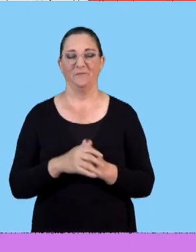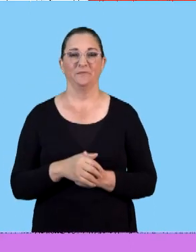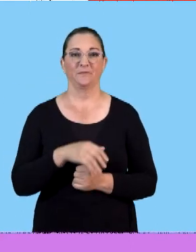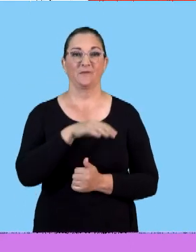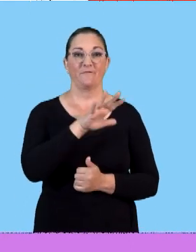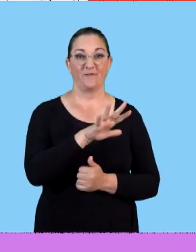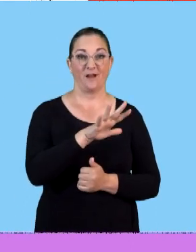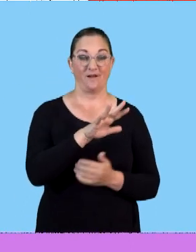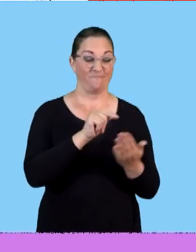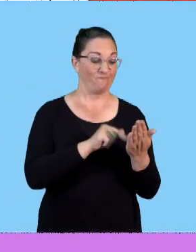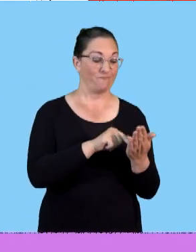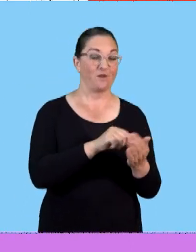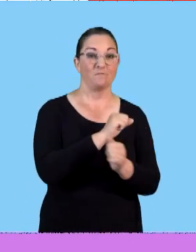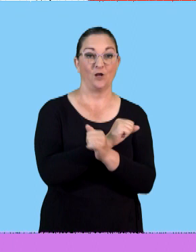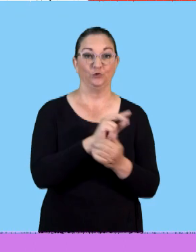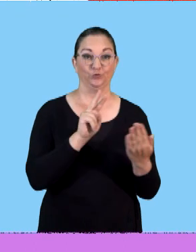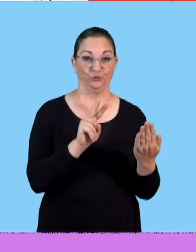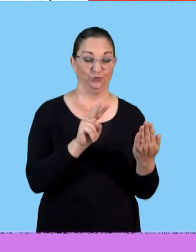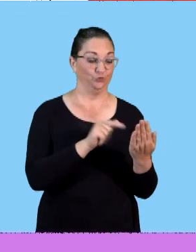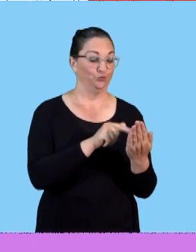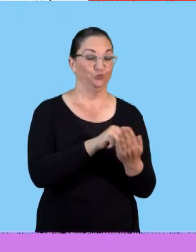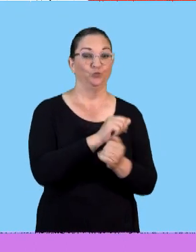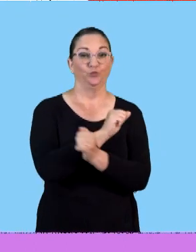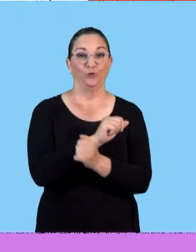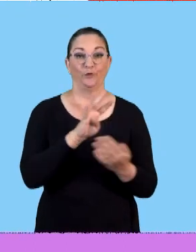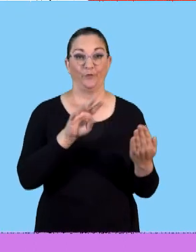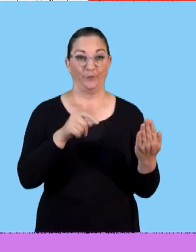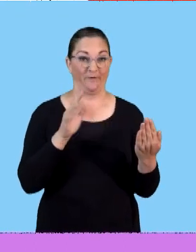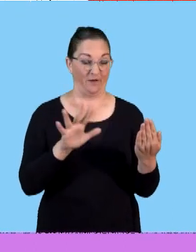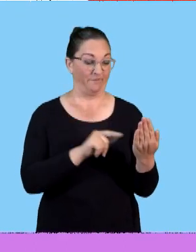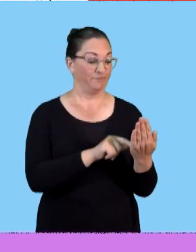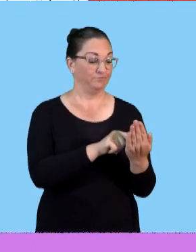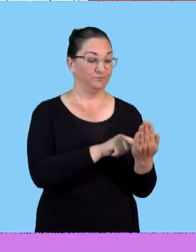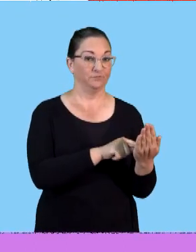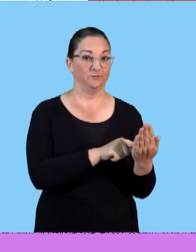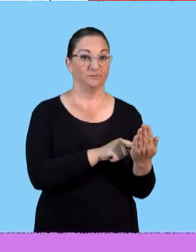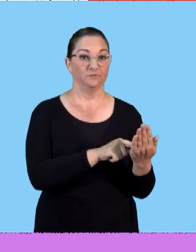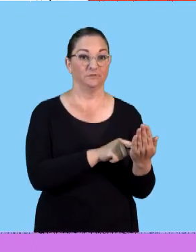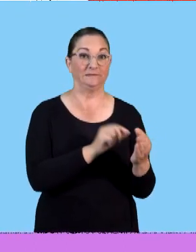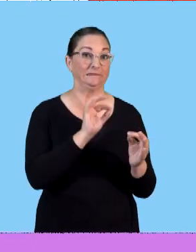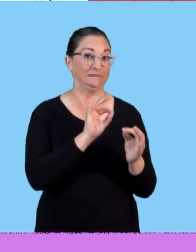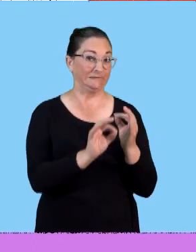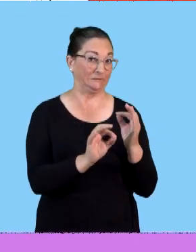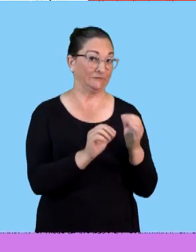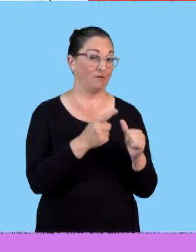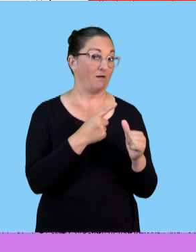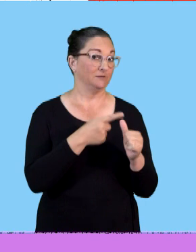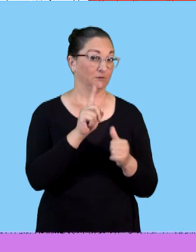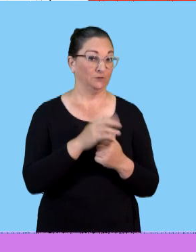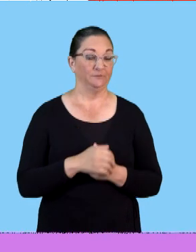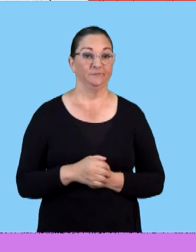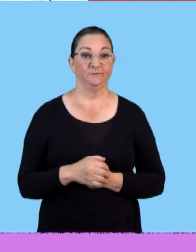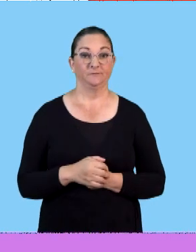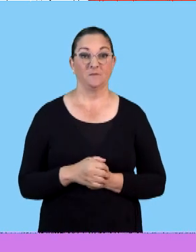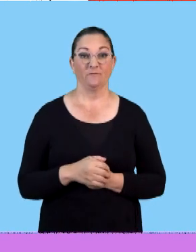let's type that in. 5 centimeters multiply by 2, multiply by 4.5. If I